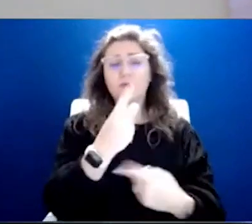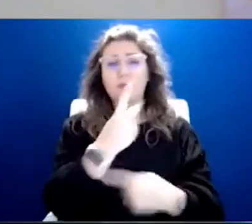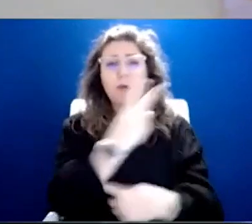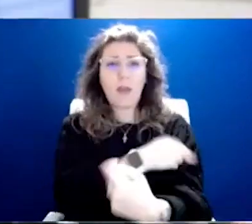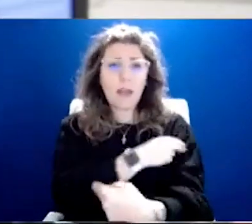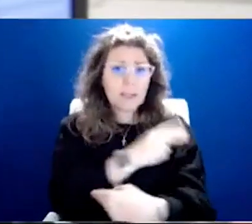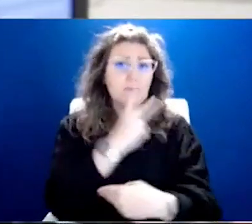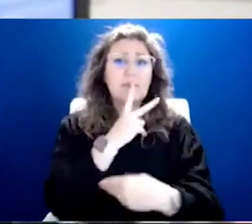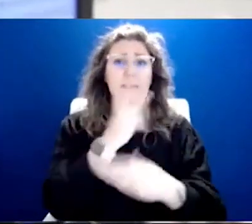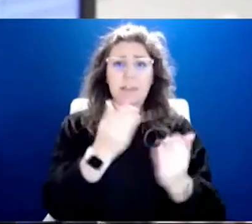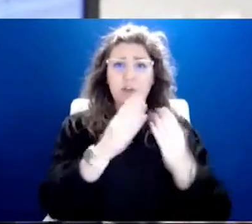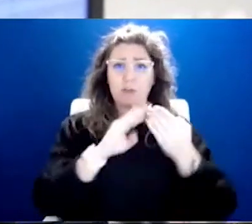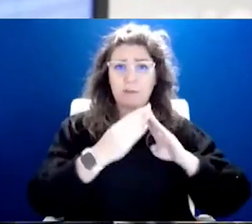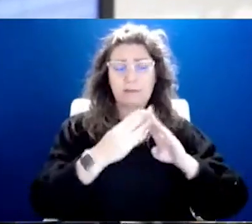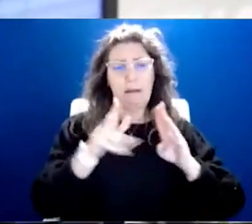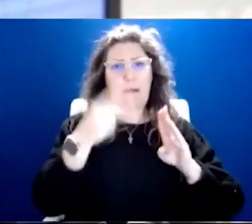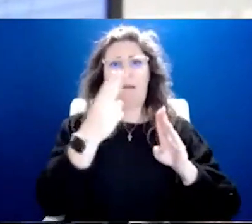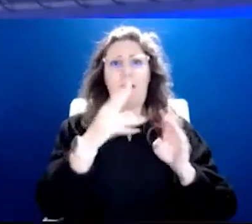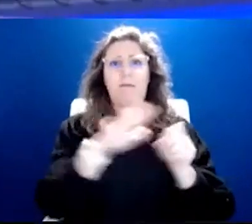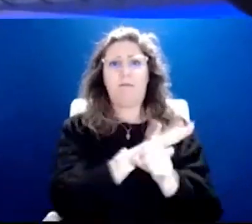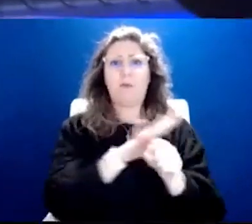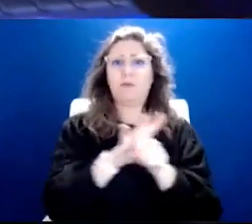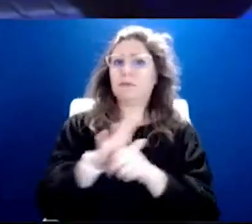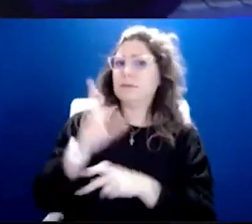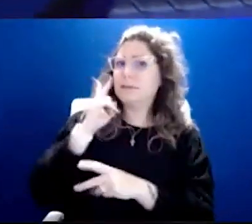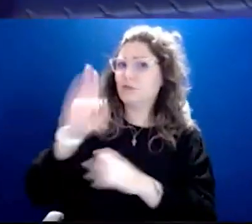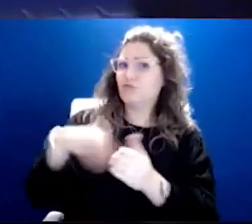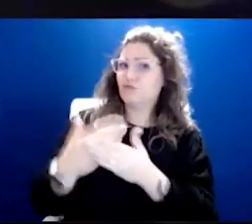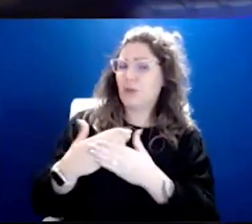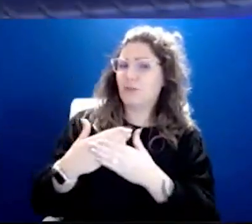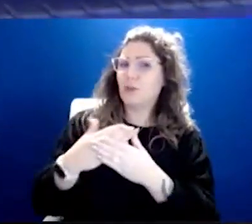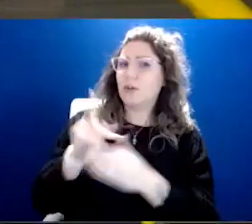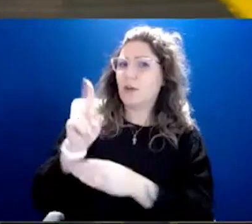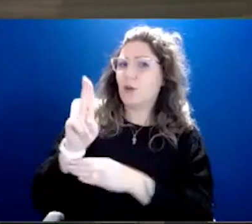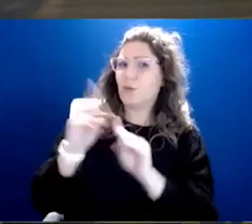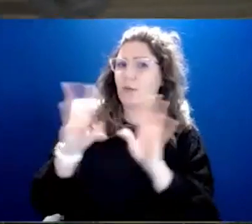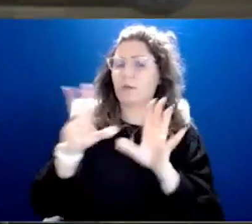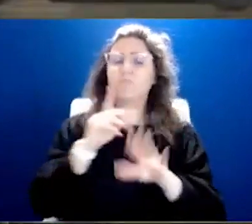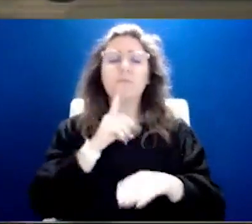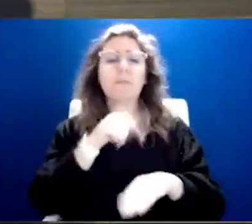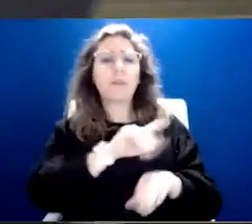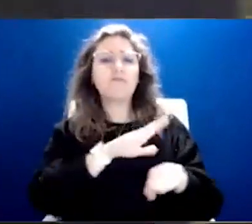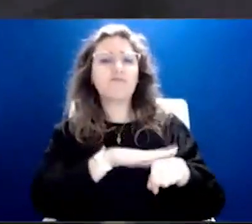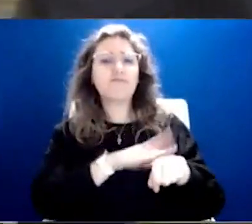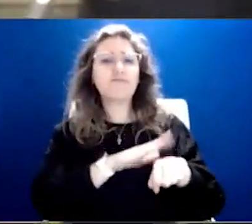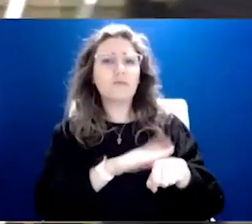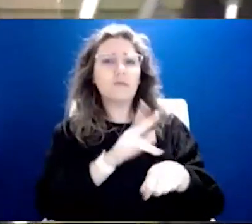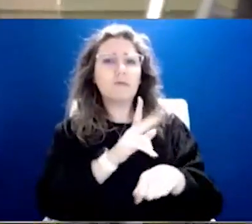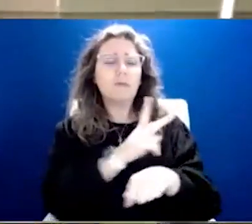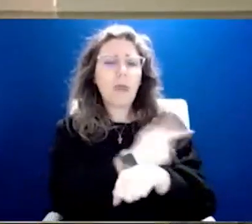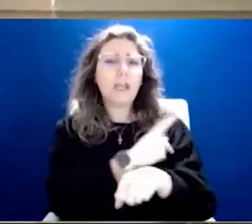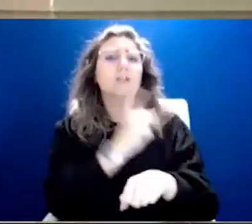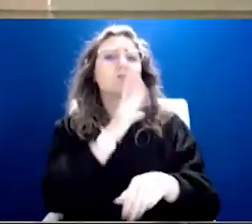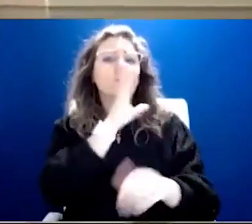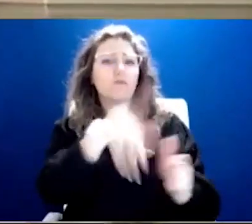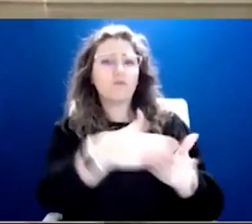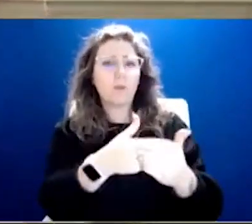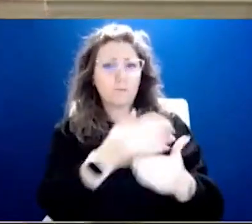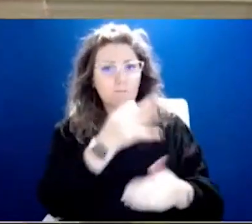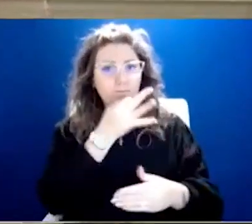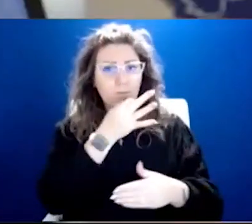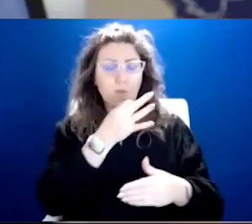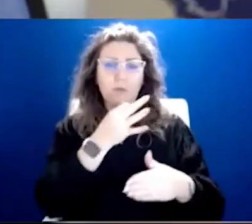volume. All right, we'll see you on arrival. KU clear. They are notifying patients that are going to be arriving that they're going to probably end